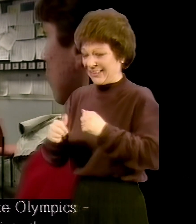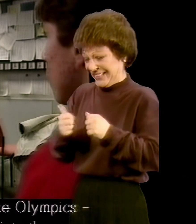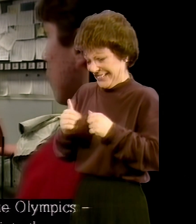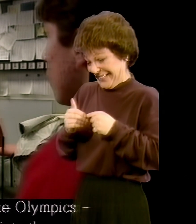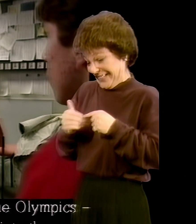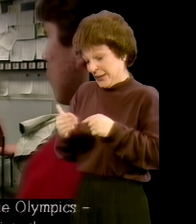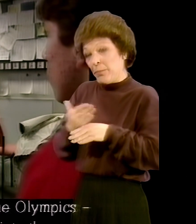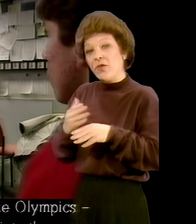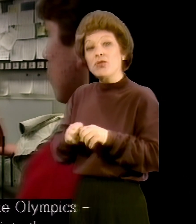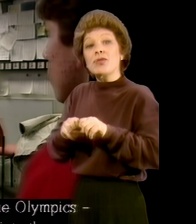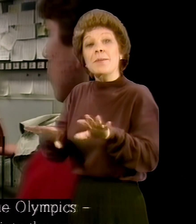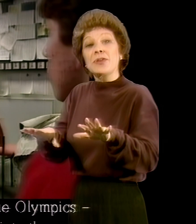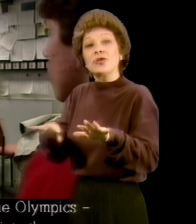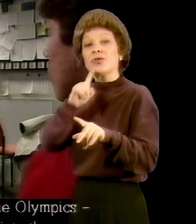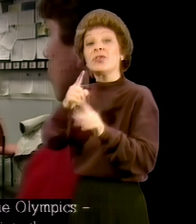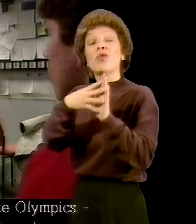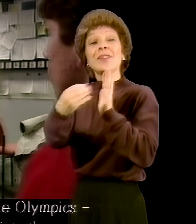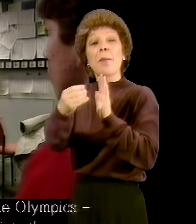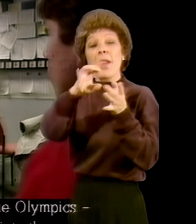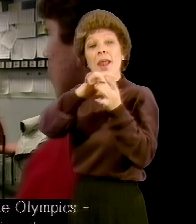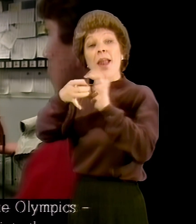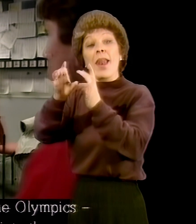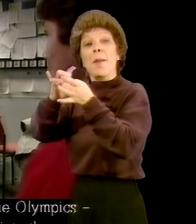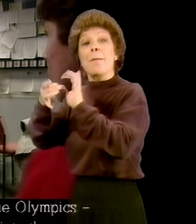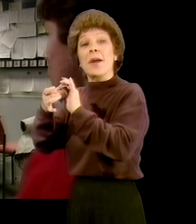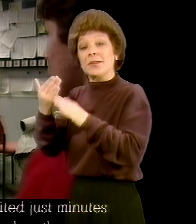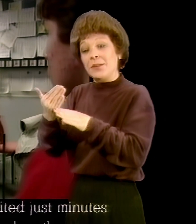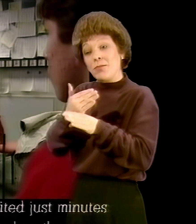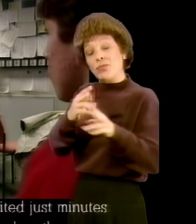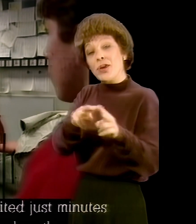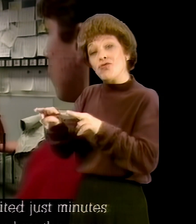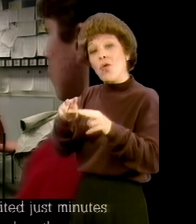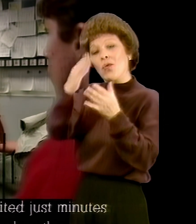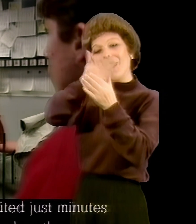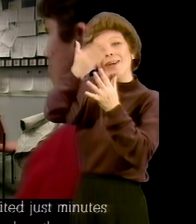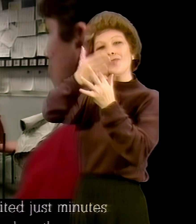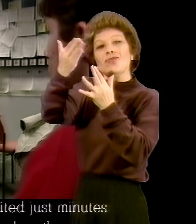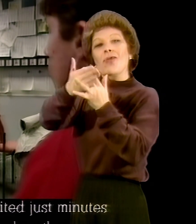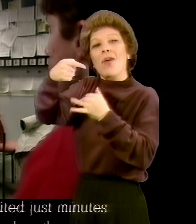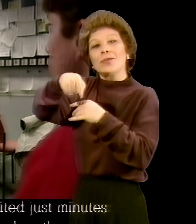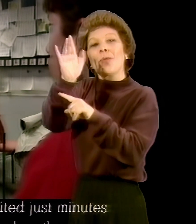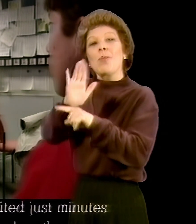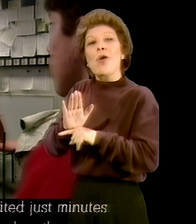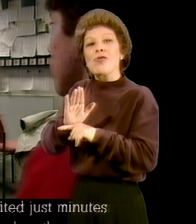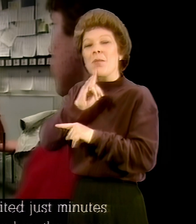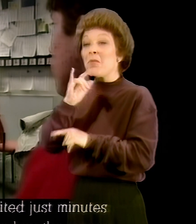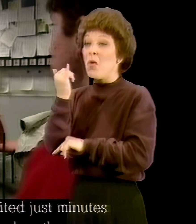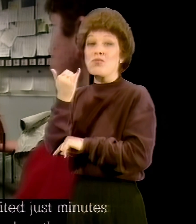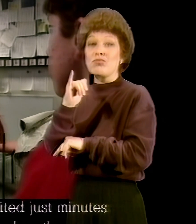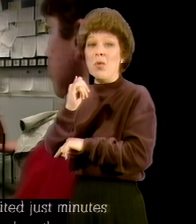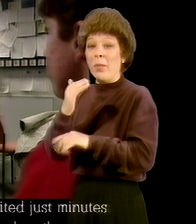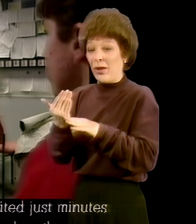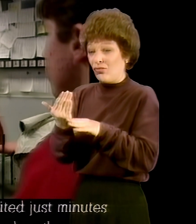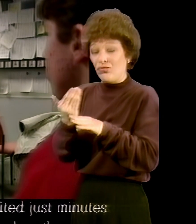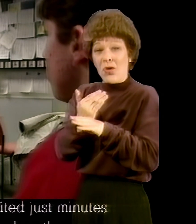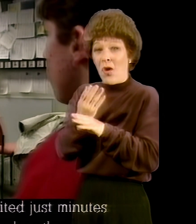for instance, the Olympics, pre-recorded inserts in the program were probably recorded just a